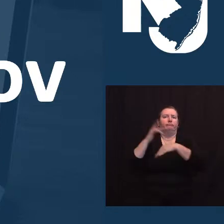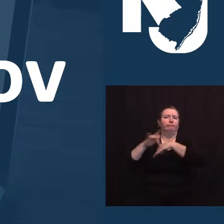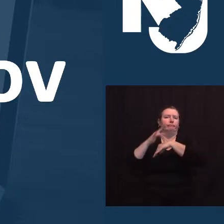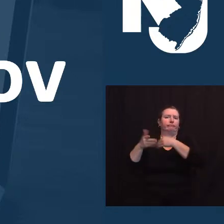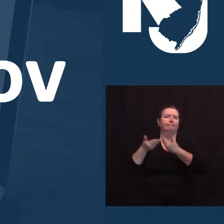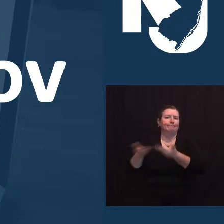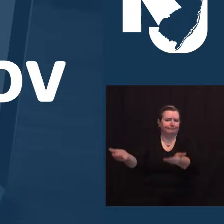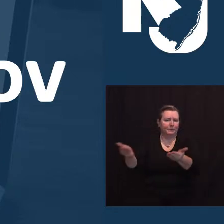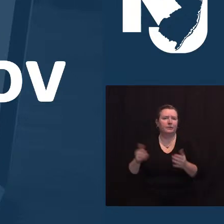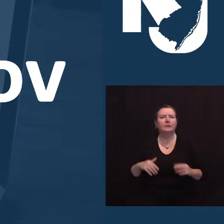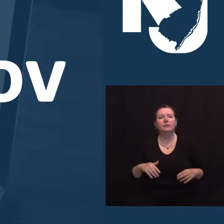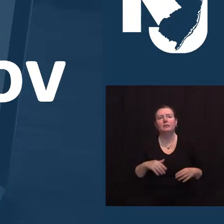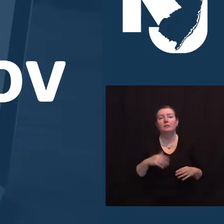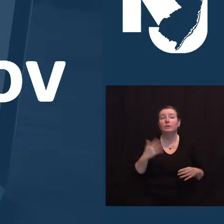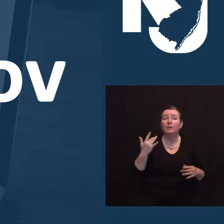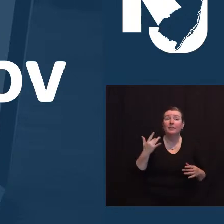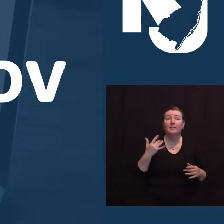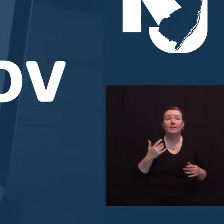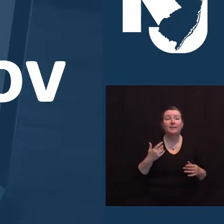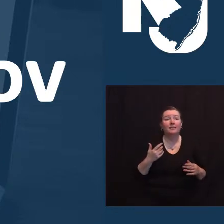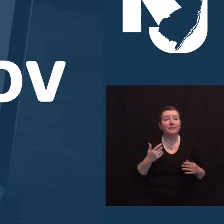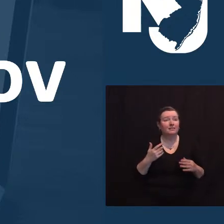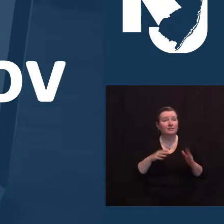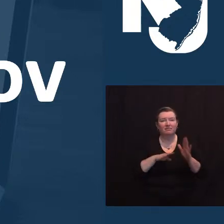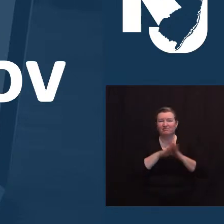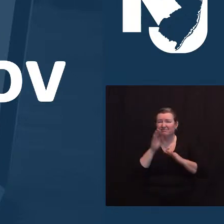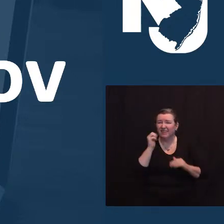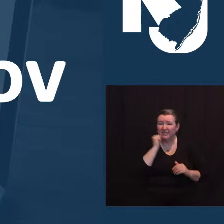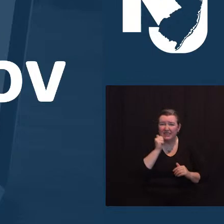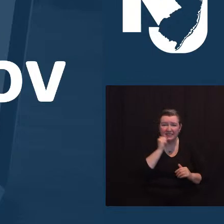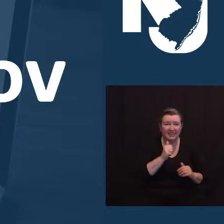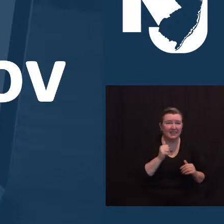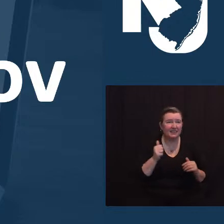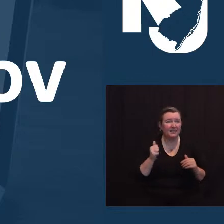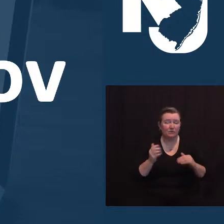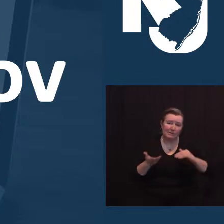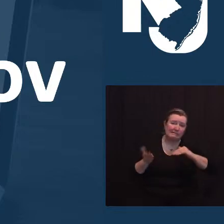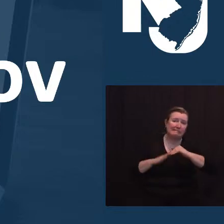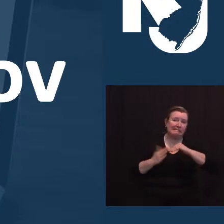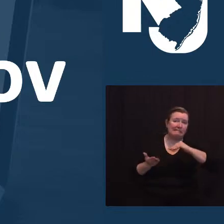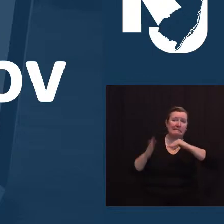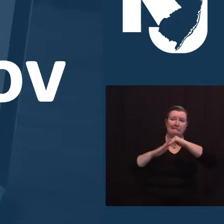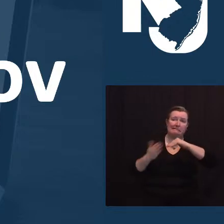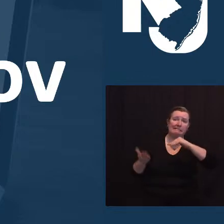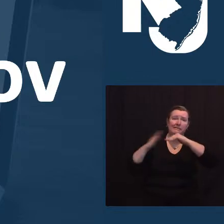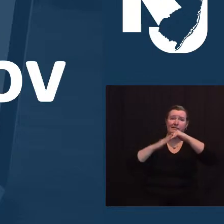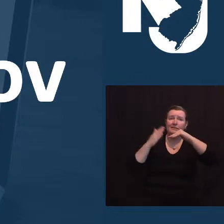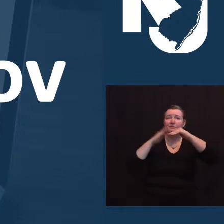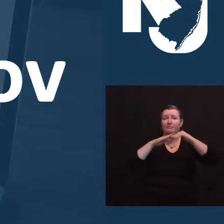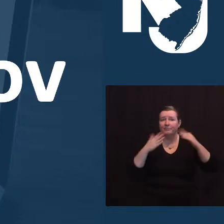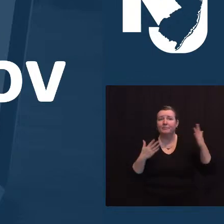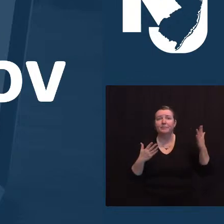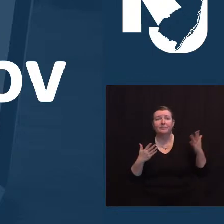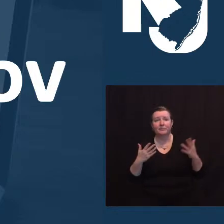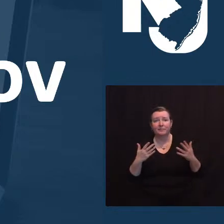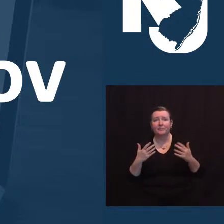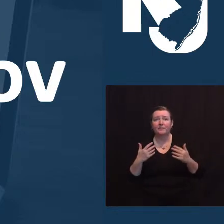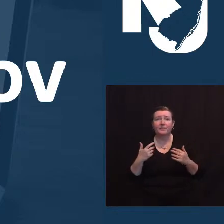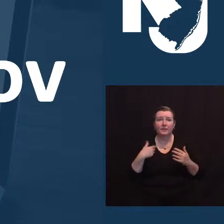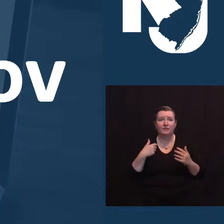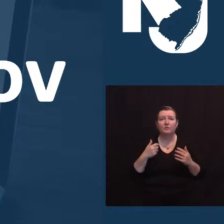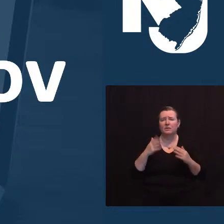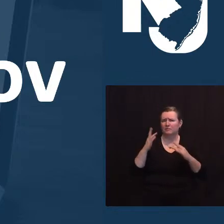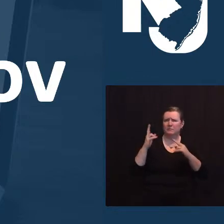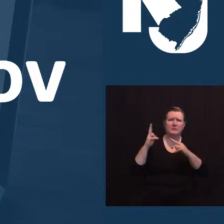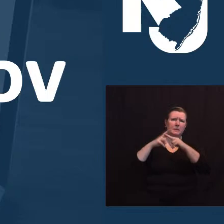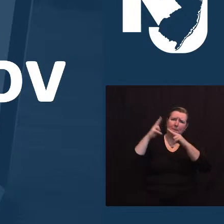making significant progress every day. We remain among the top states in terms of our distribution. And as I noted last week, we are the